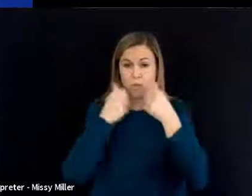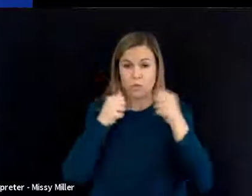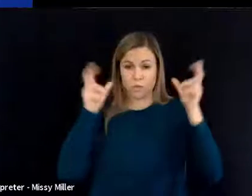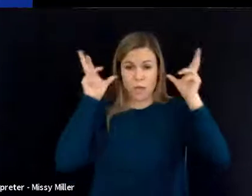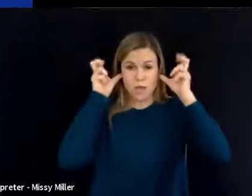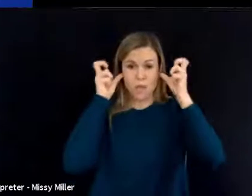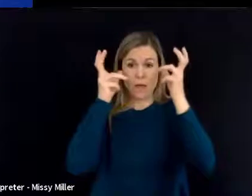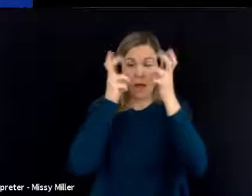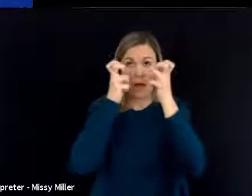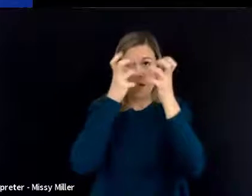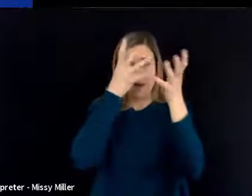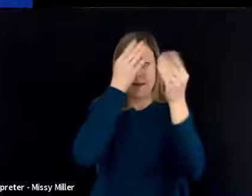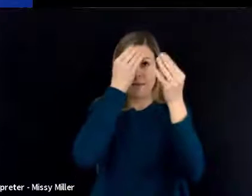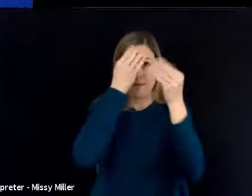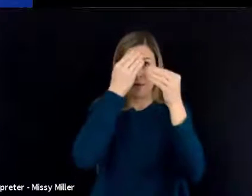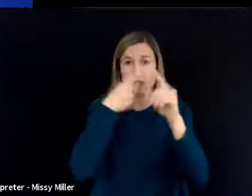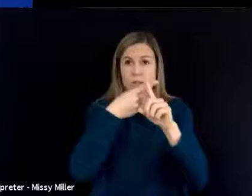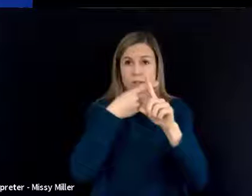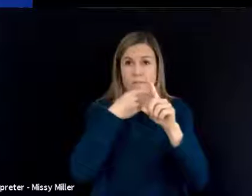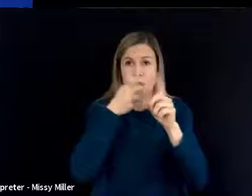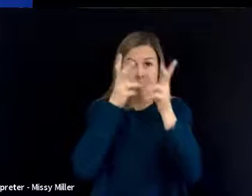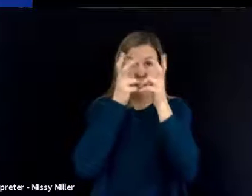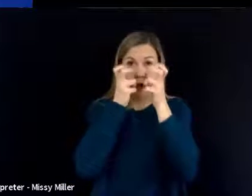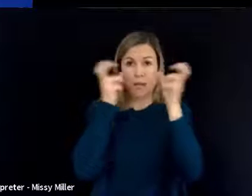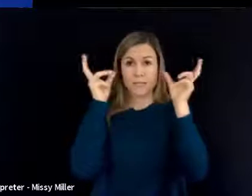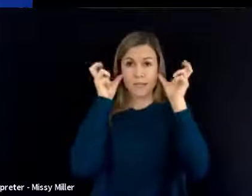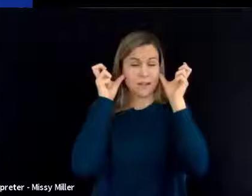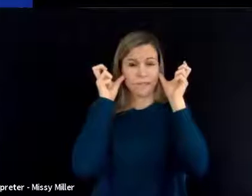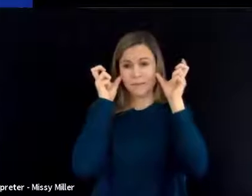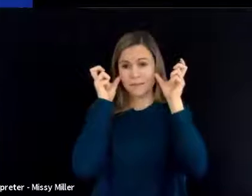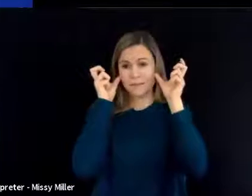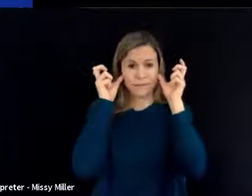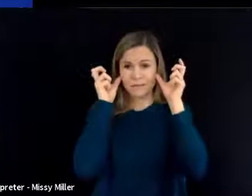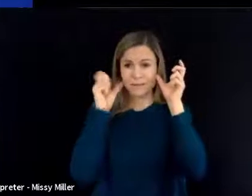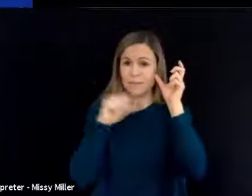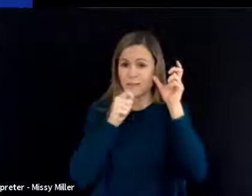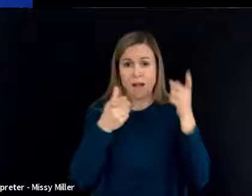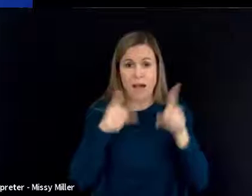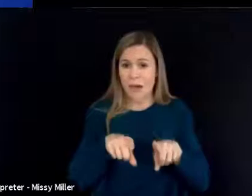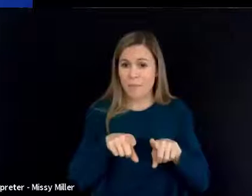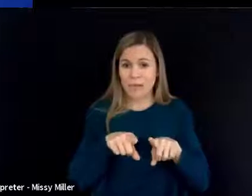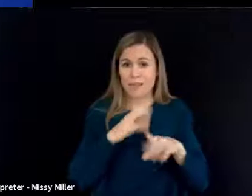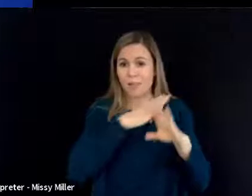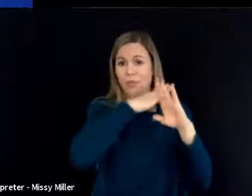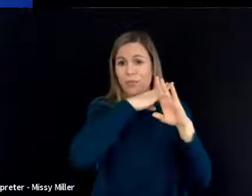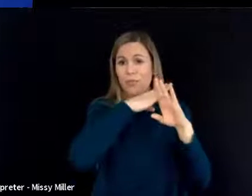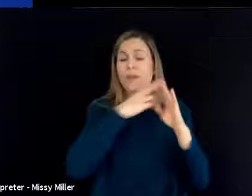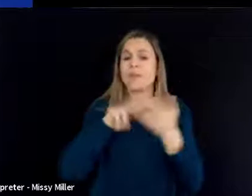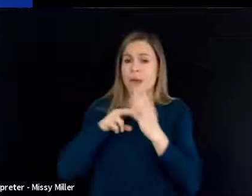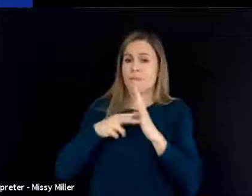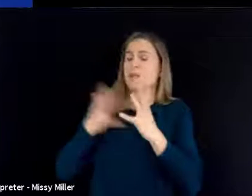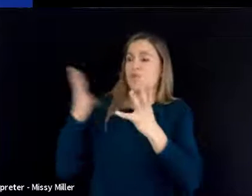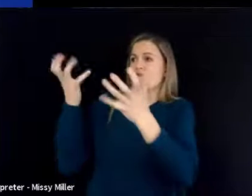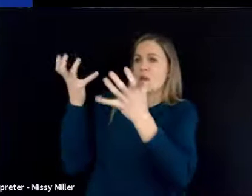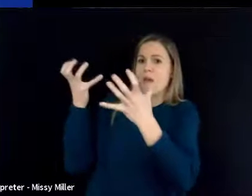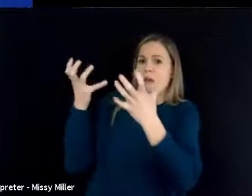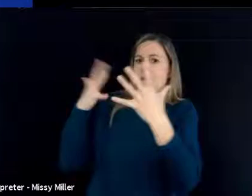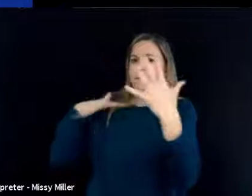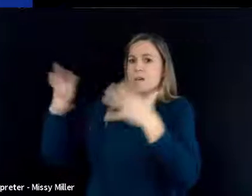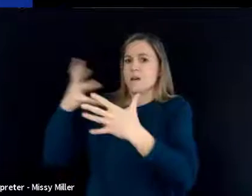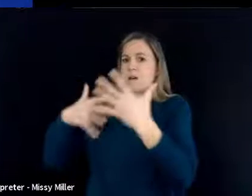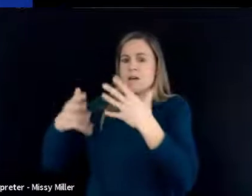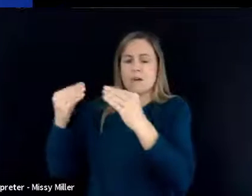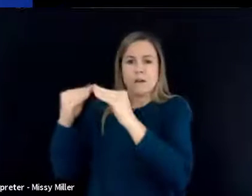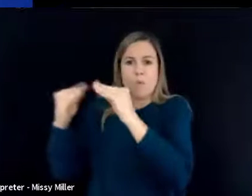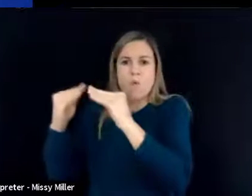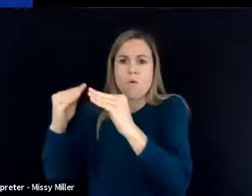gathering senses are impaired to some degree, the learners will crave sensory input from